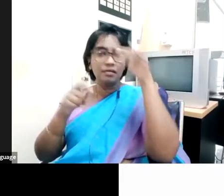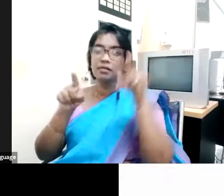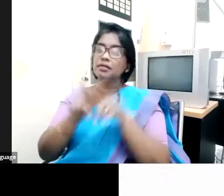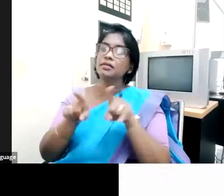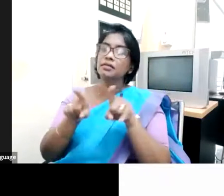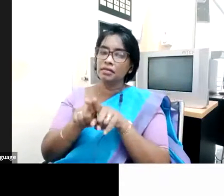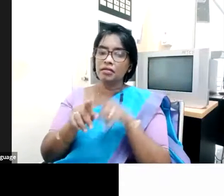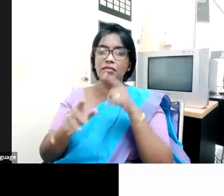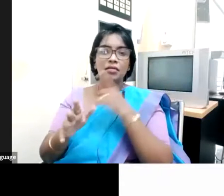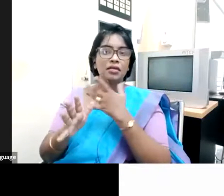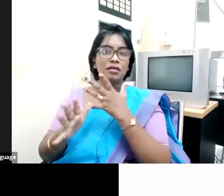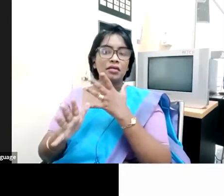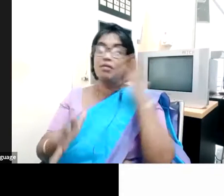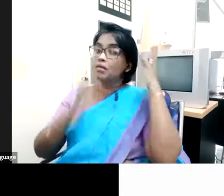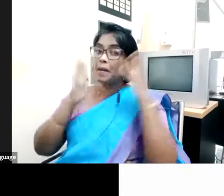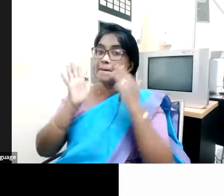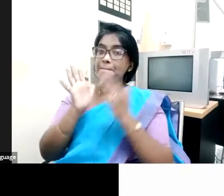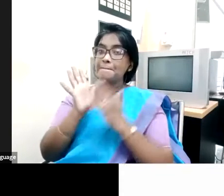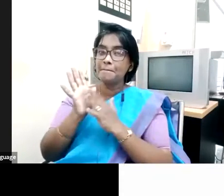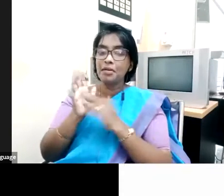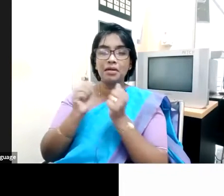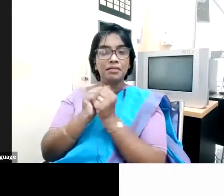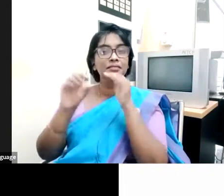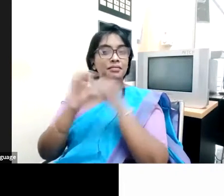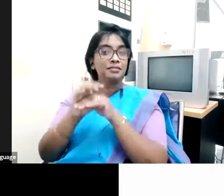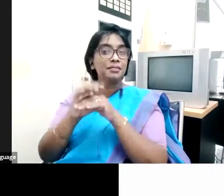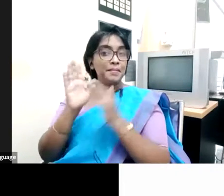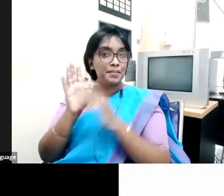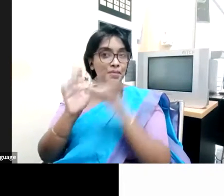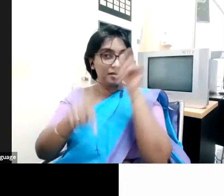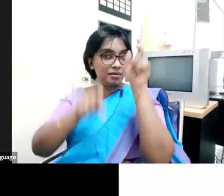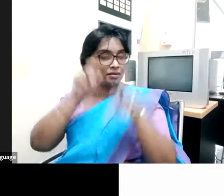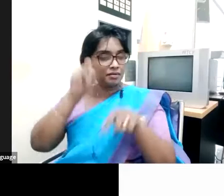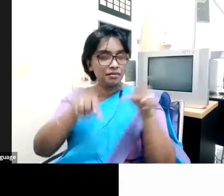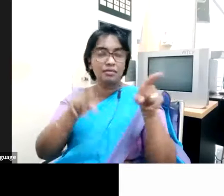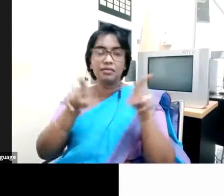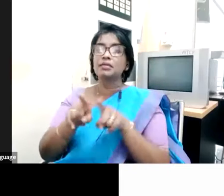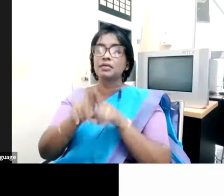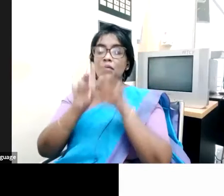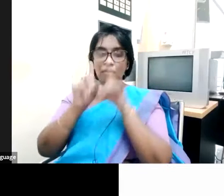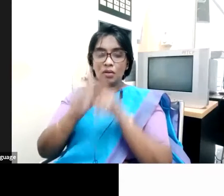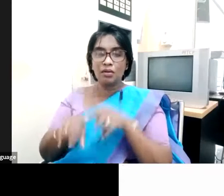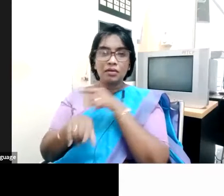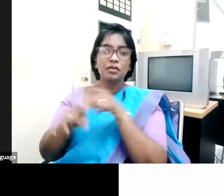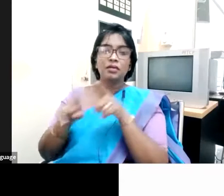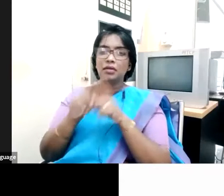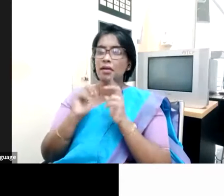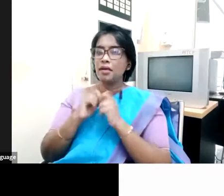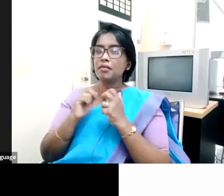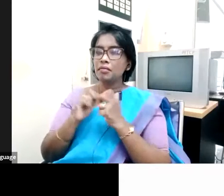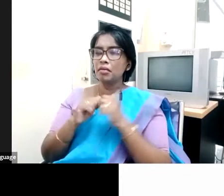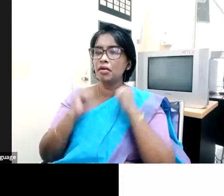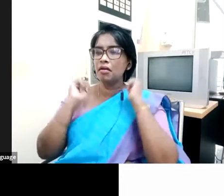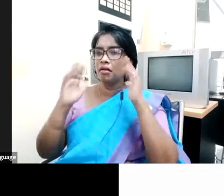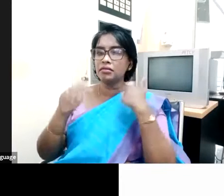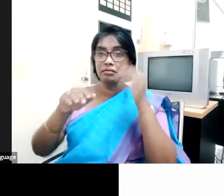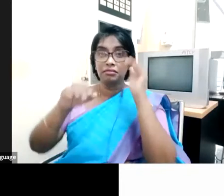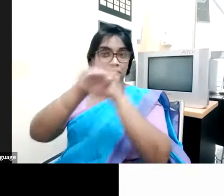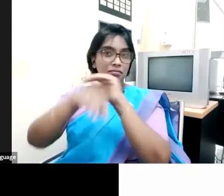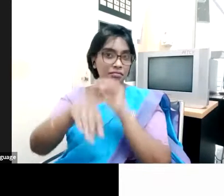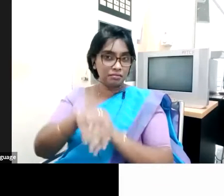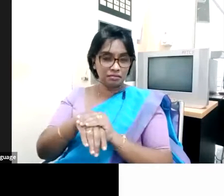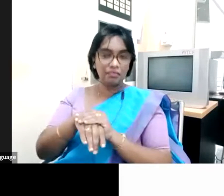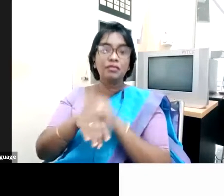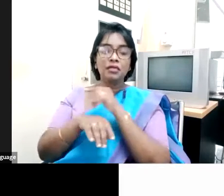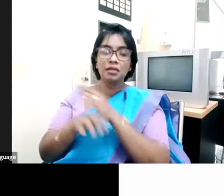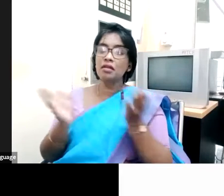well acquainted with the ways and means to diagnose such issues and explore new avenues for sustainable growth in